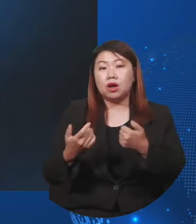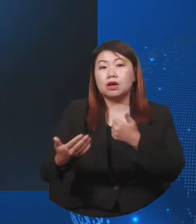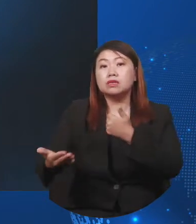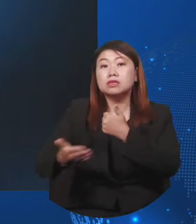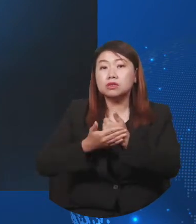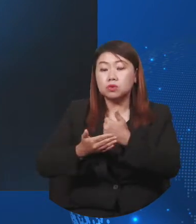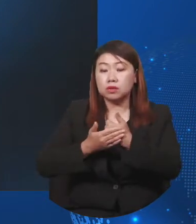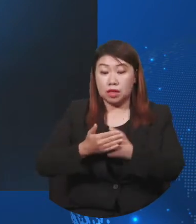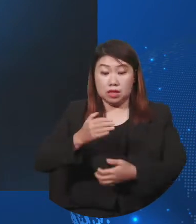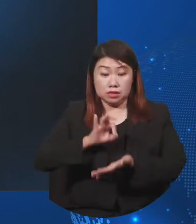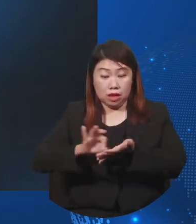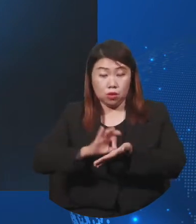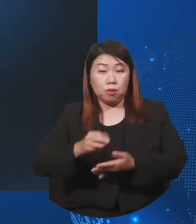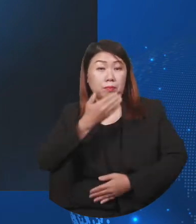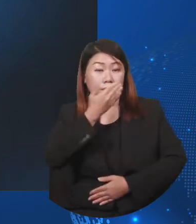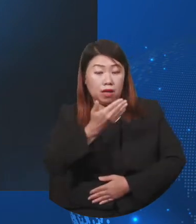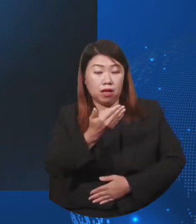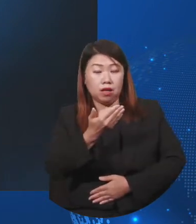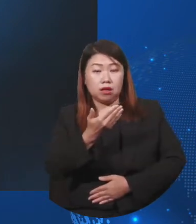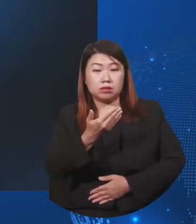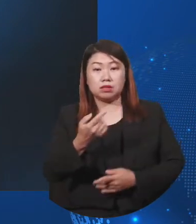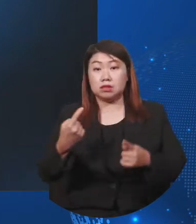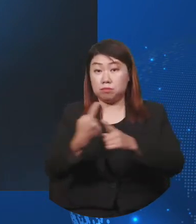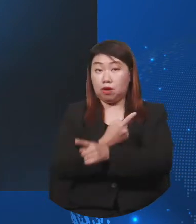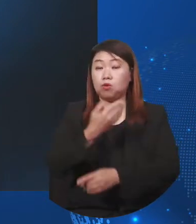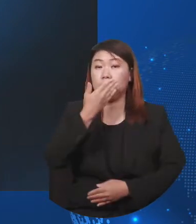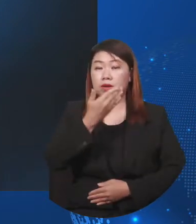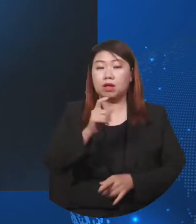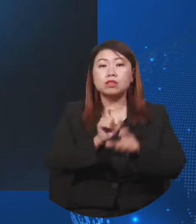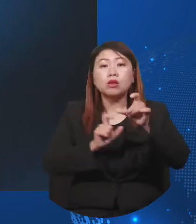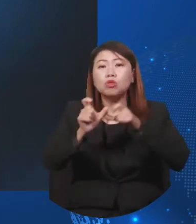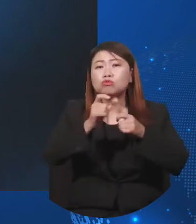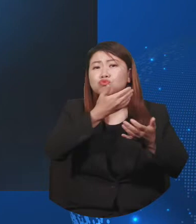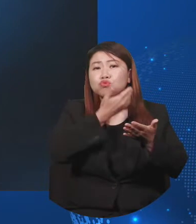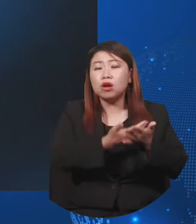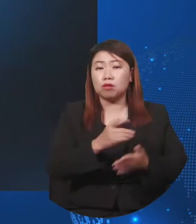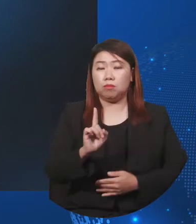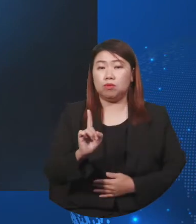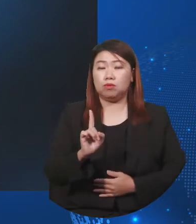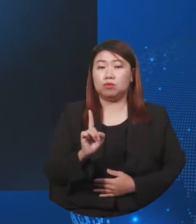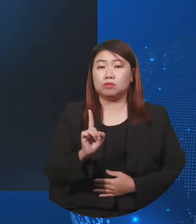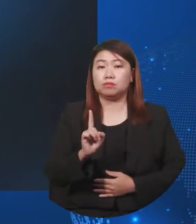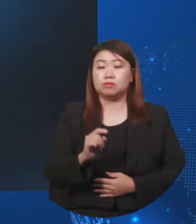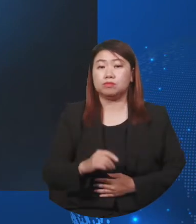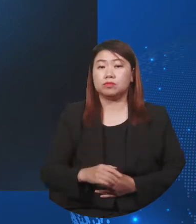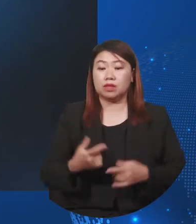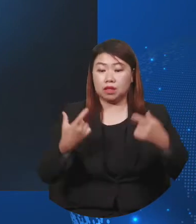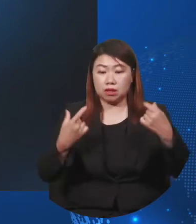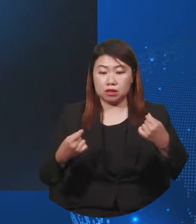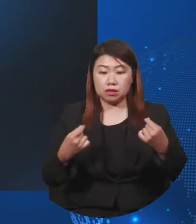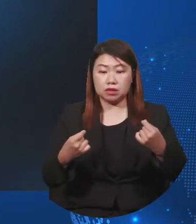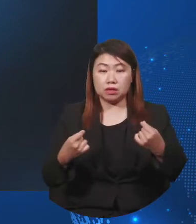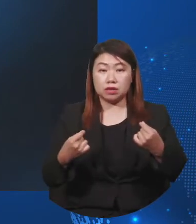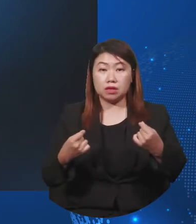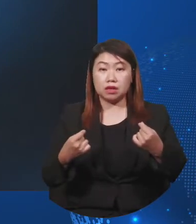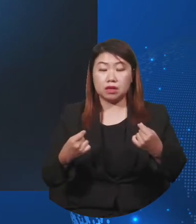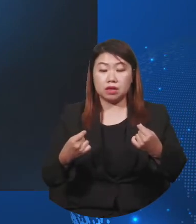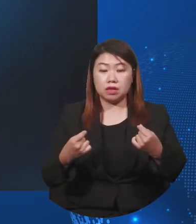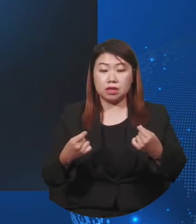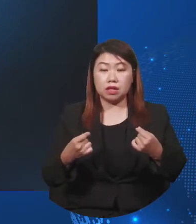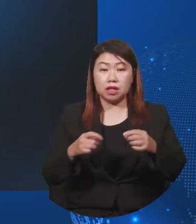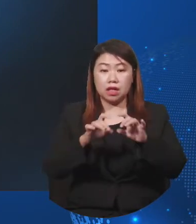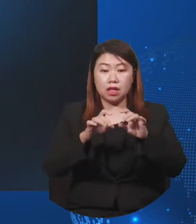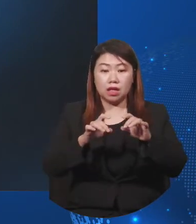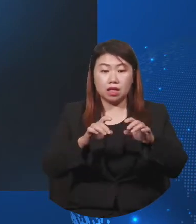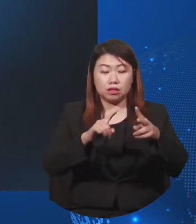financial resources, but also more important is the ability of those southern players to bring relevant